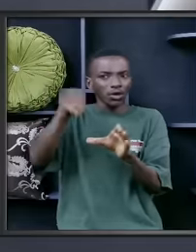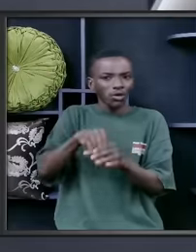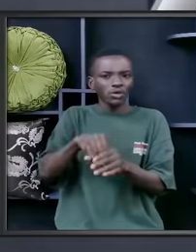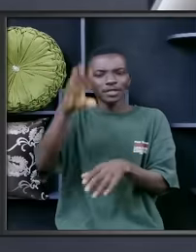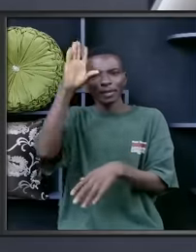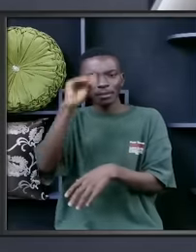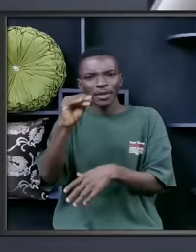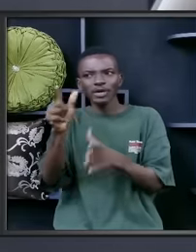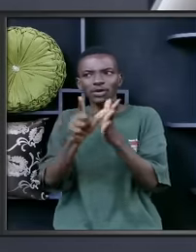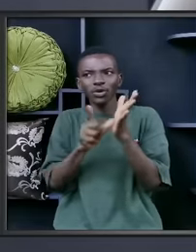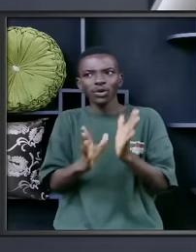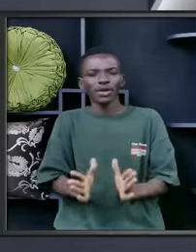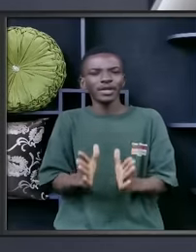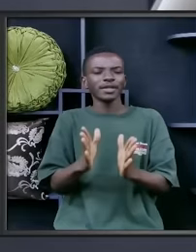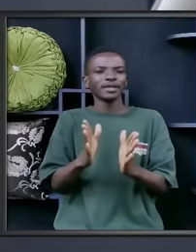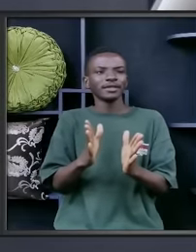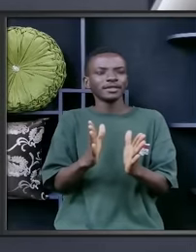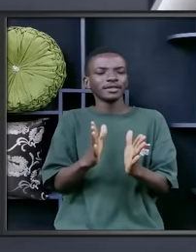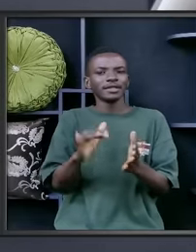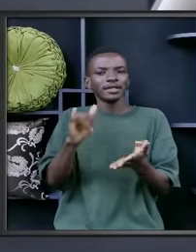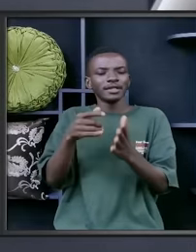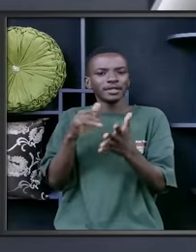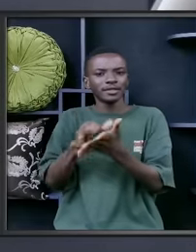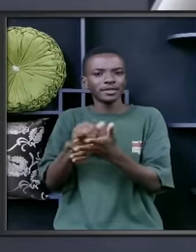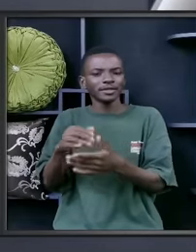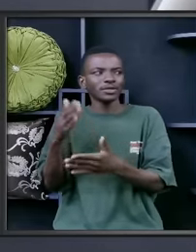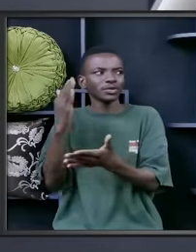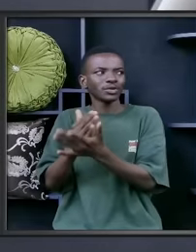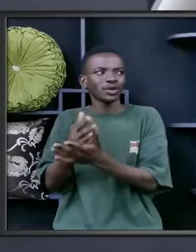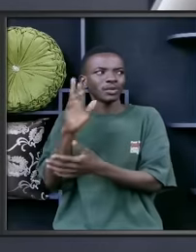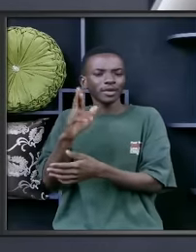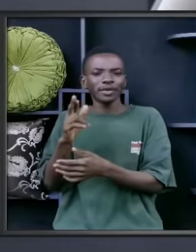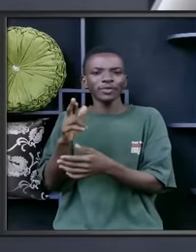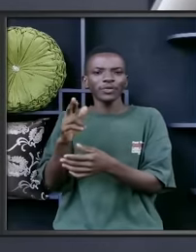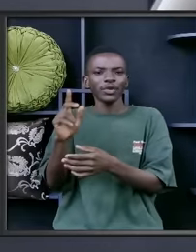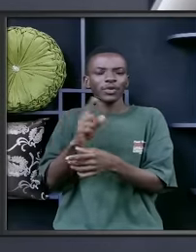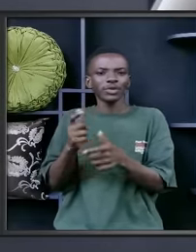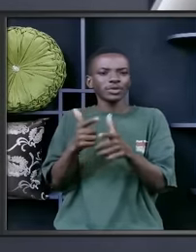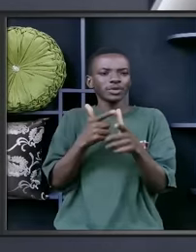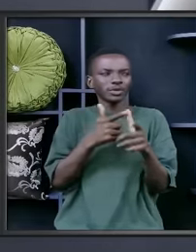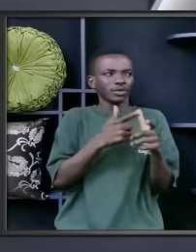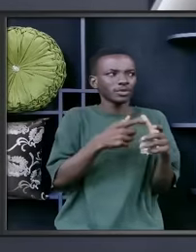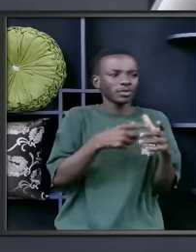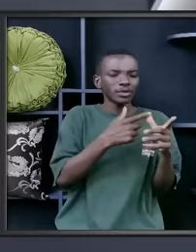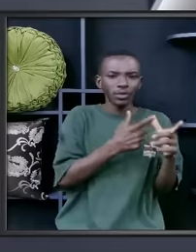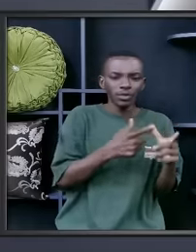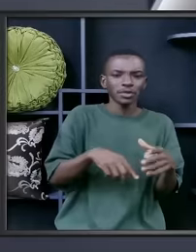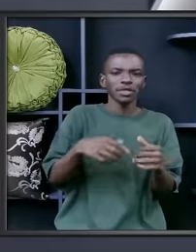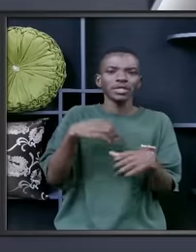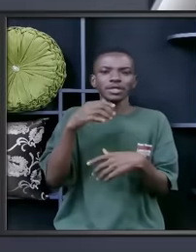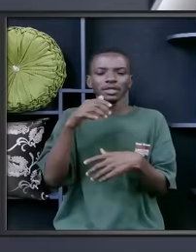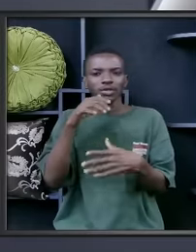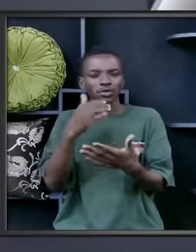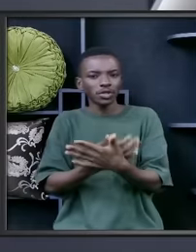the man lawyer, where the Nadia stop her, where she run, her daughter tell her,